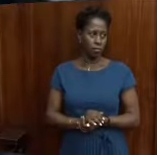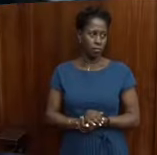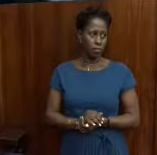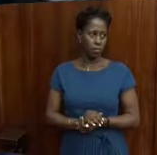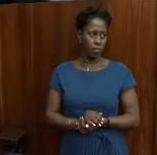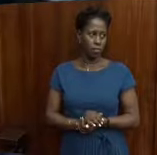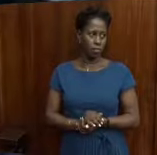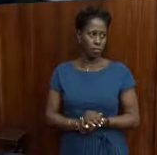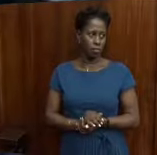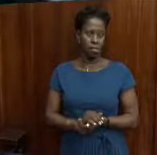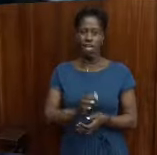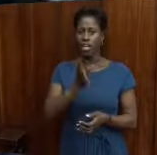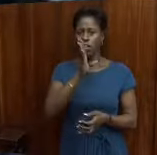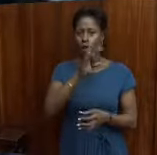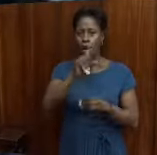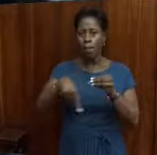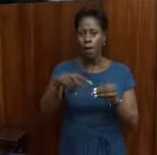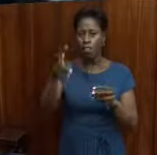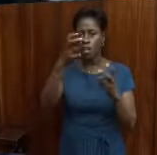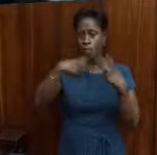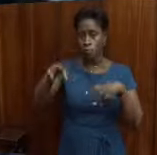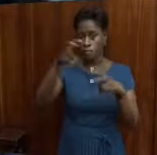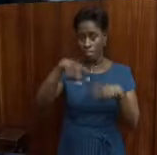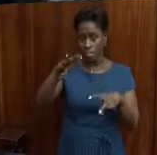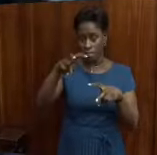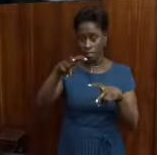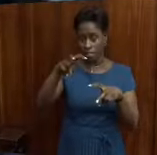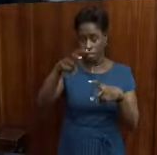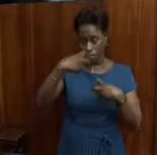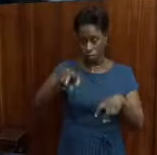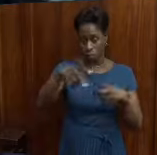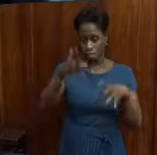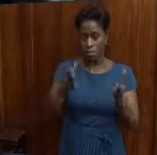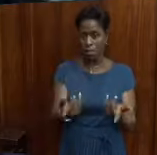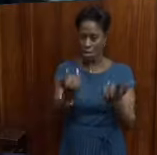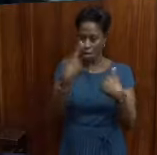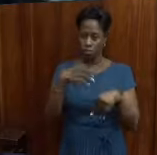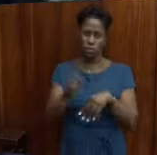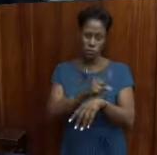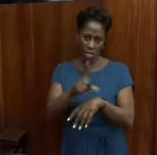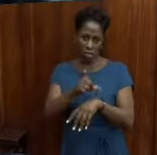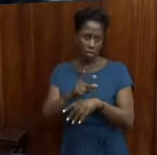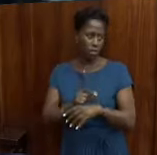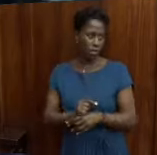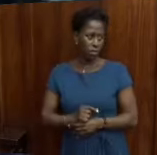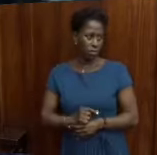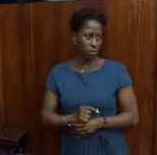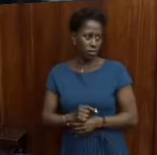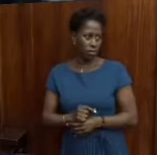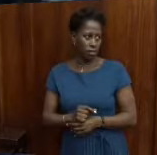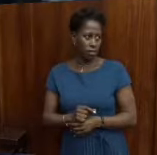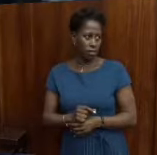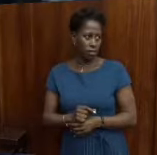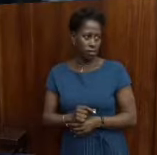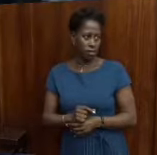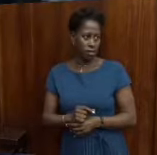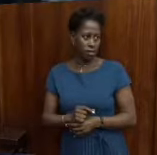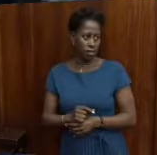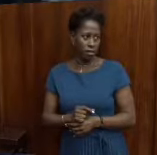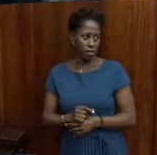for leisure travel, phased relaxation of global travel restrictions and health protocols, and an increase in airlift